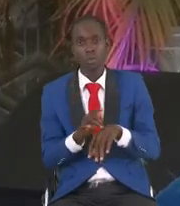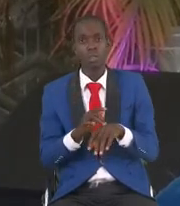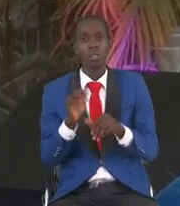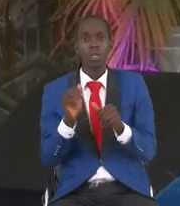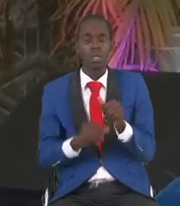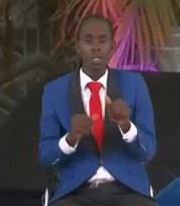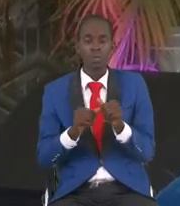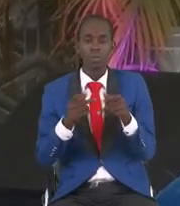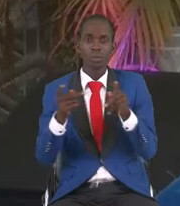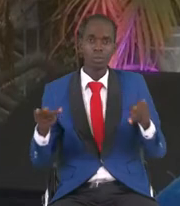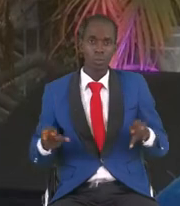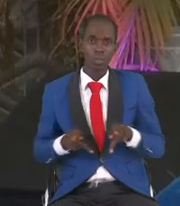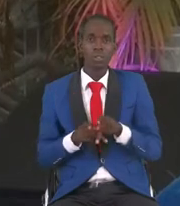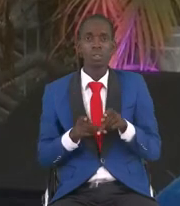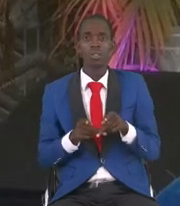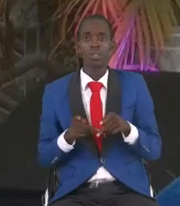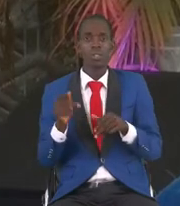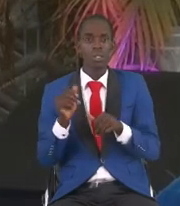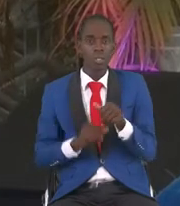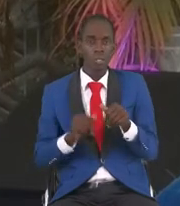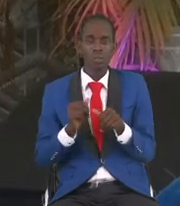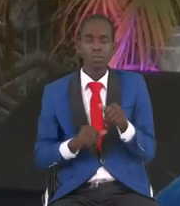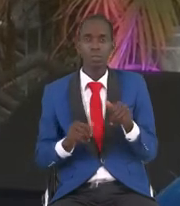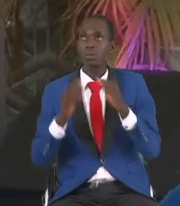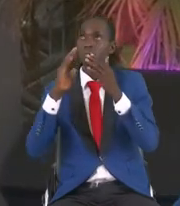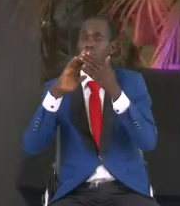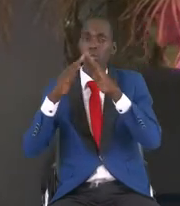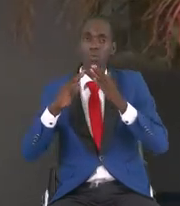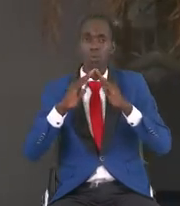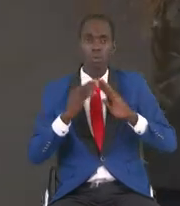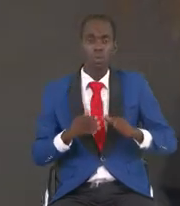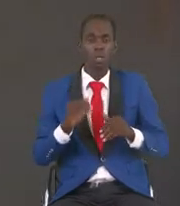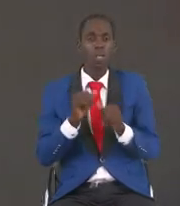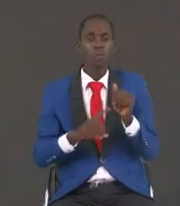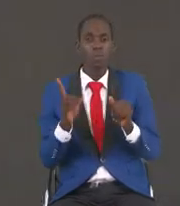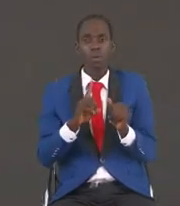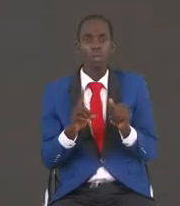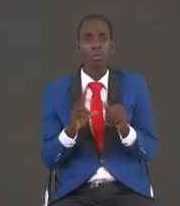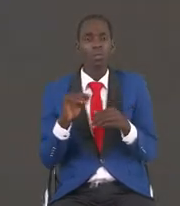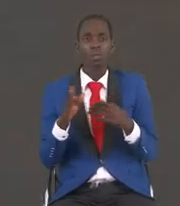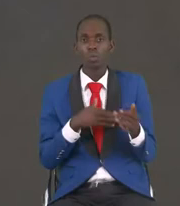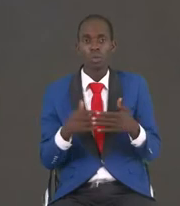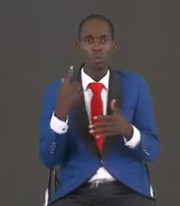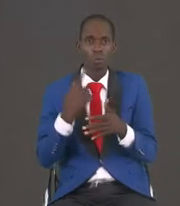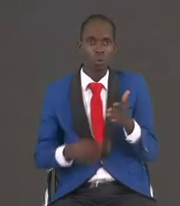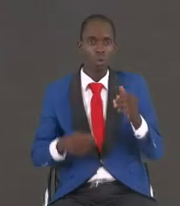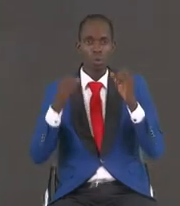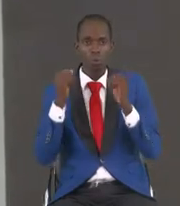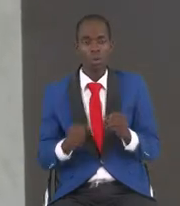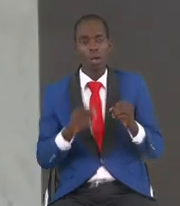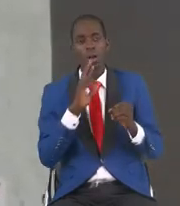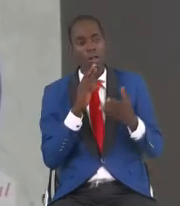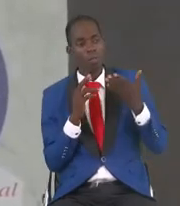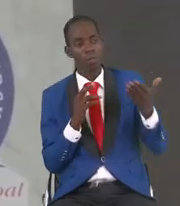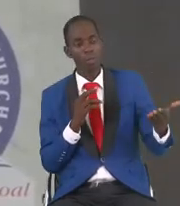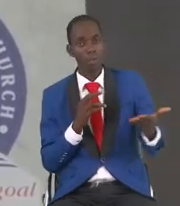territory, any community, anywhere, no matter what powers are there, the word